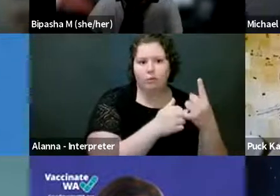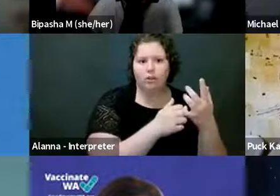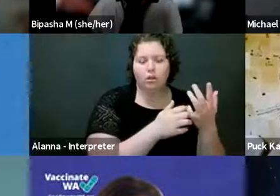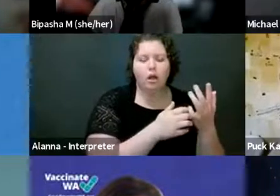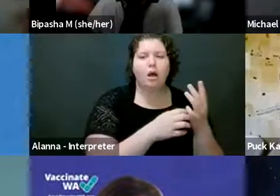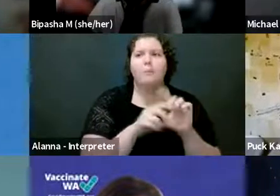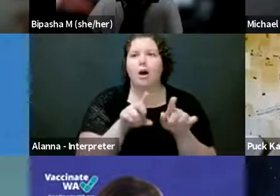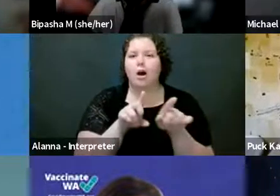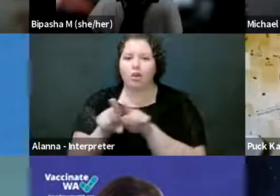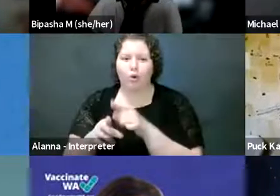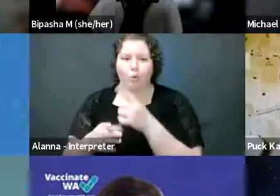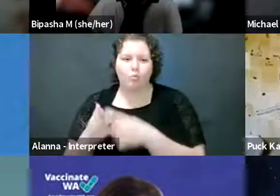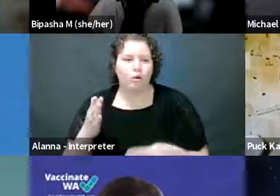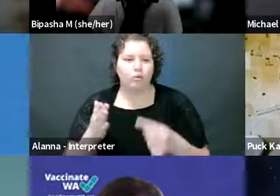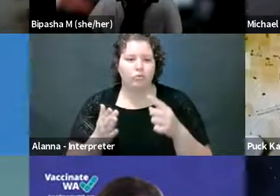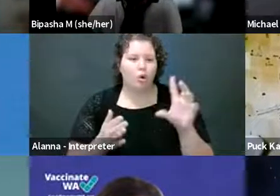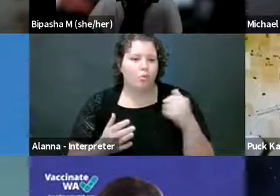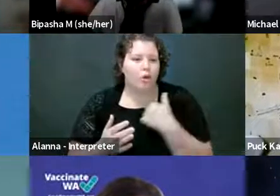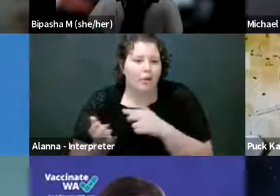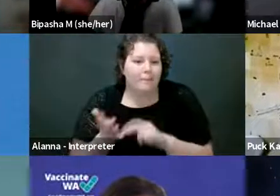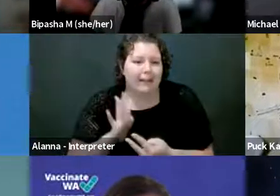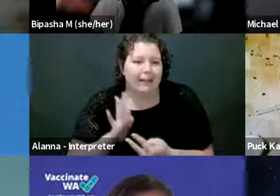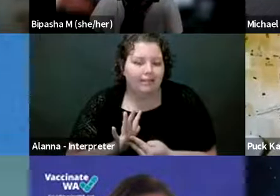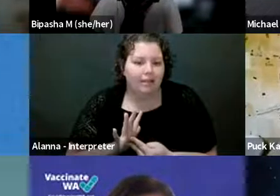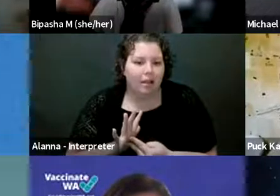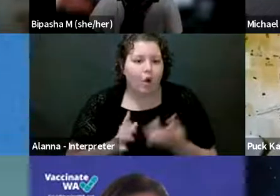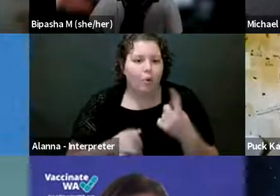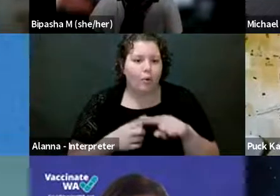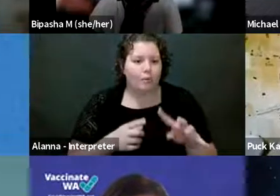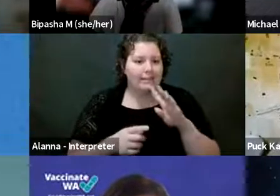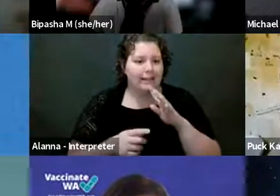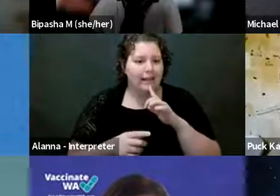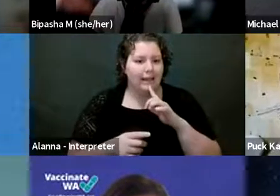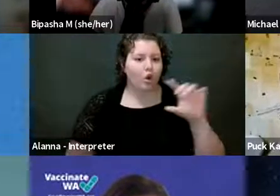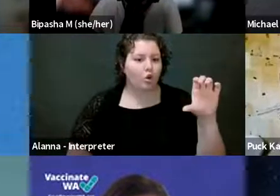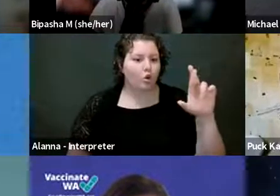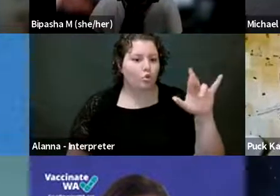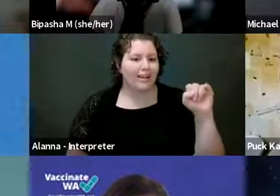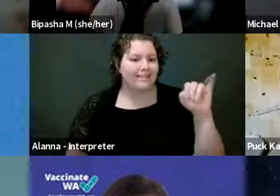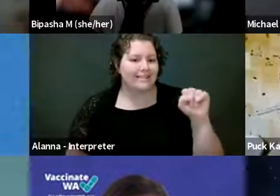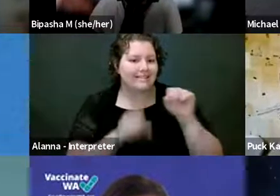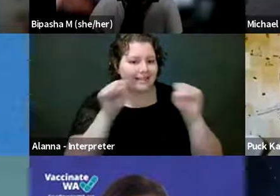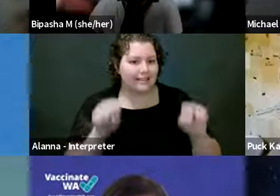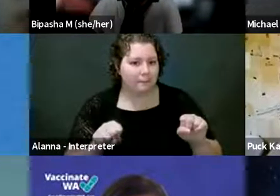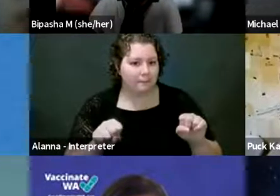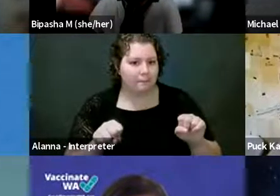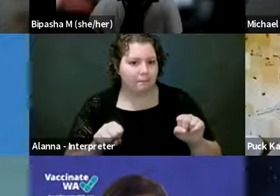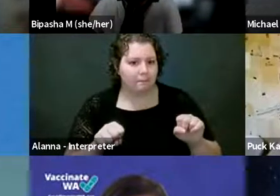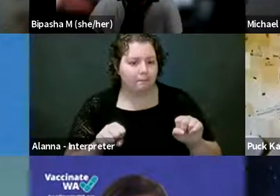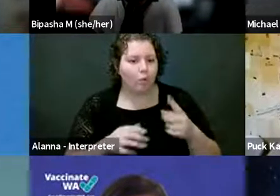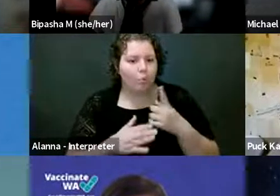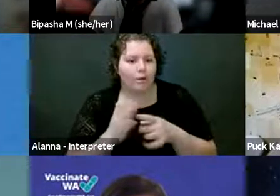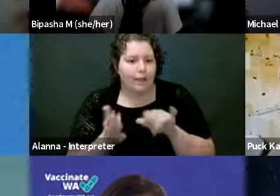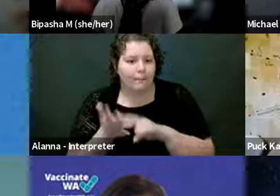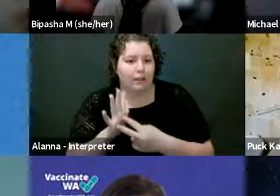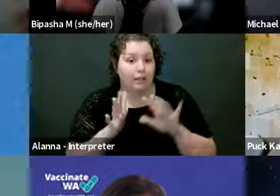also what we all mean when we say the crisis system, and are we talking about the same thing? So what is that universe we're talking about? Okay, excellent. Jamie, one other